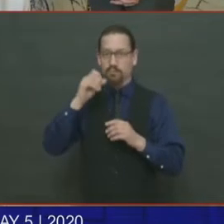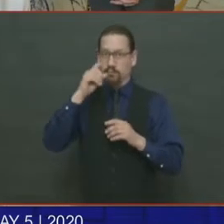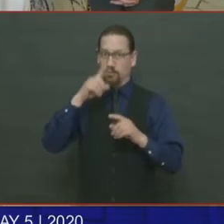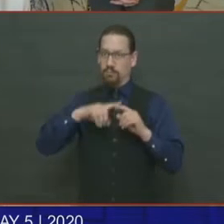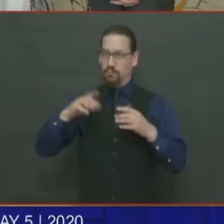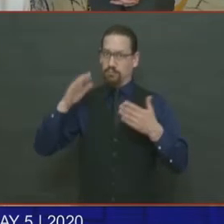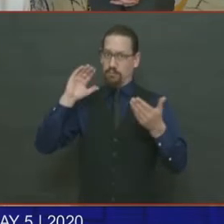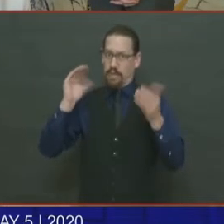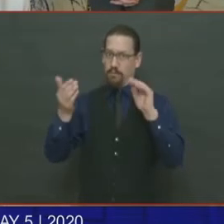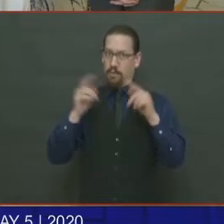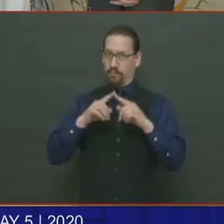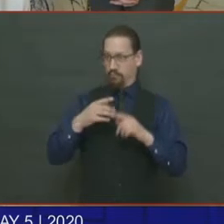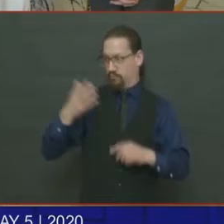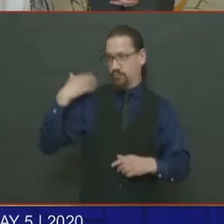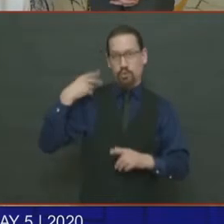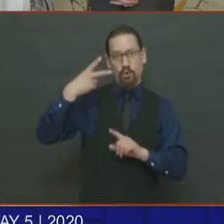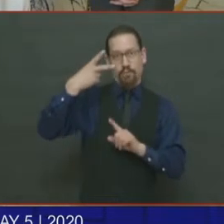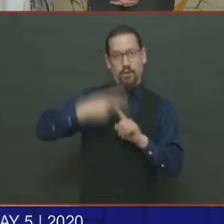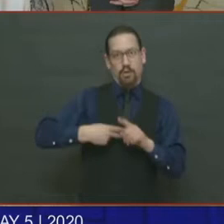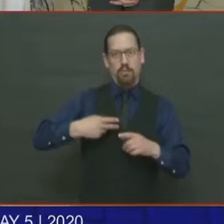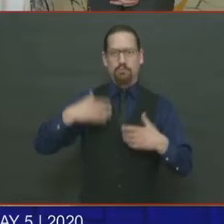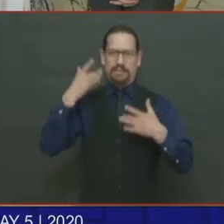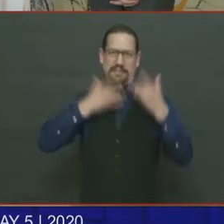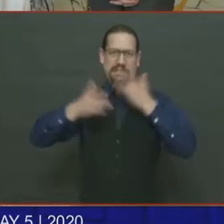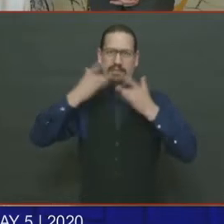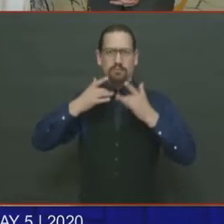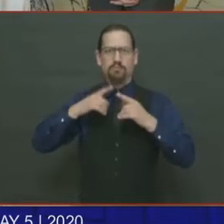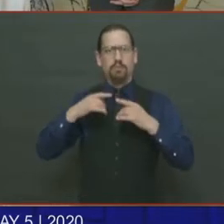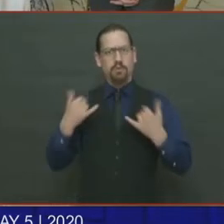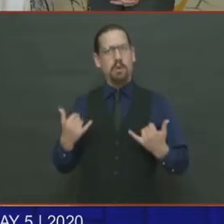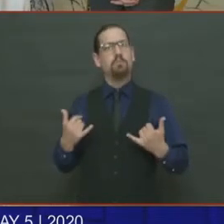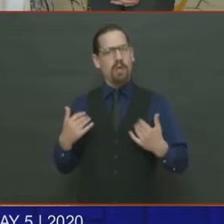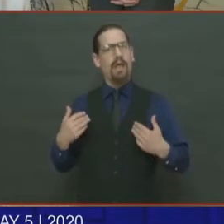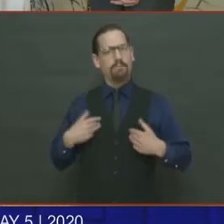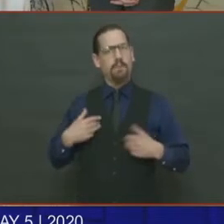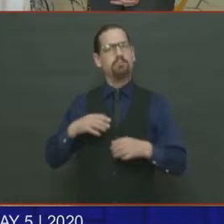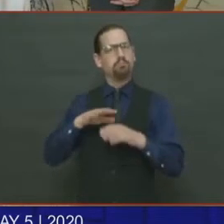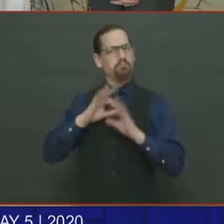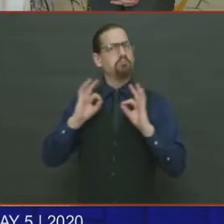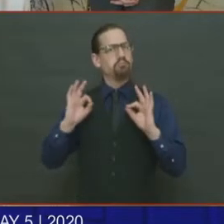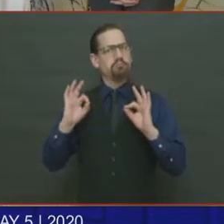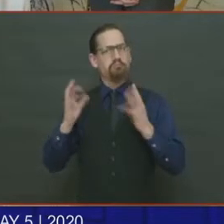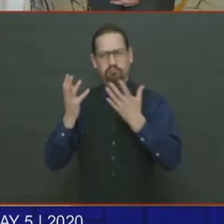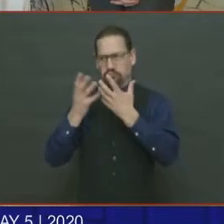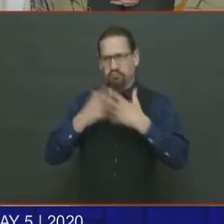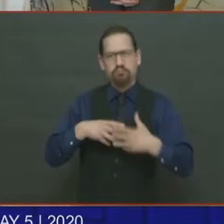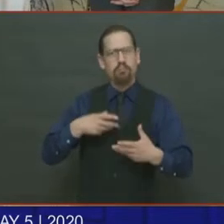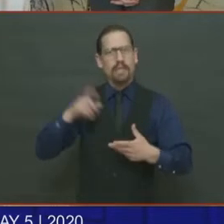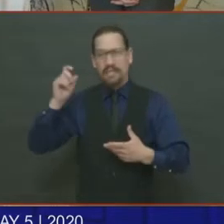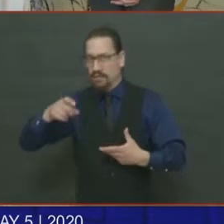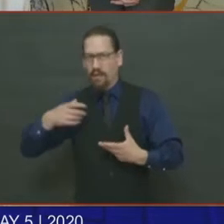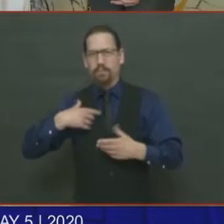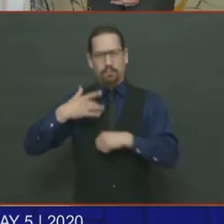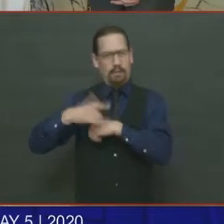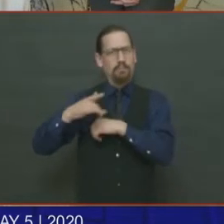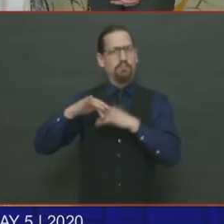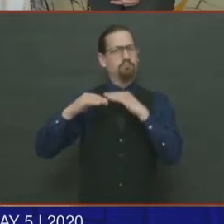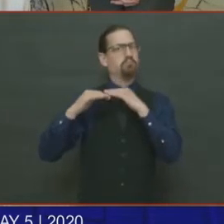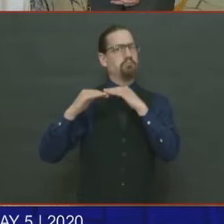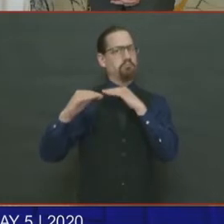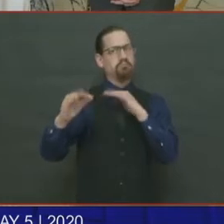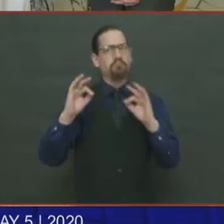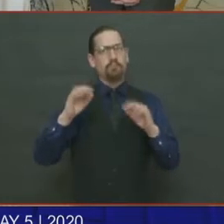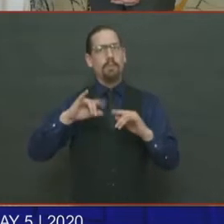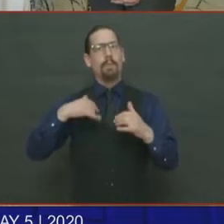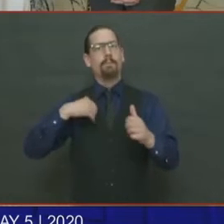the needs of all our healthcare providers. And now we are moving into a place where we want to be able to supply surgical